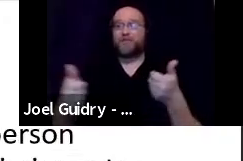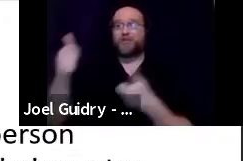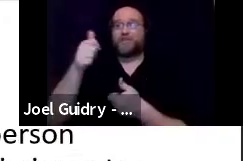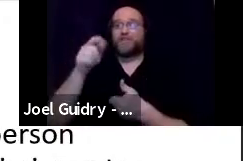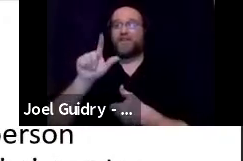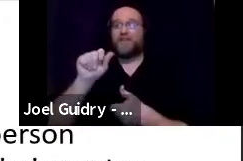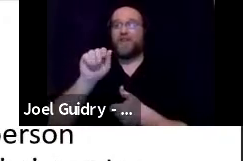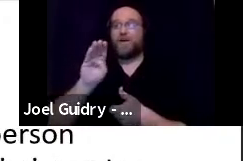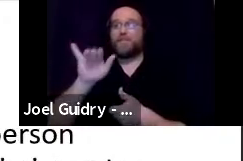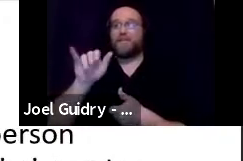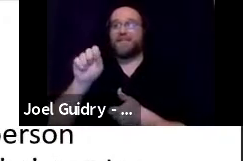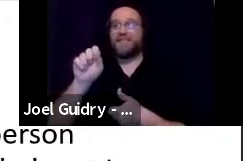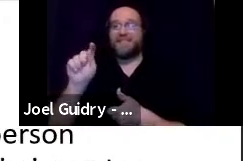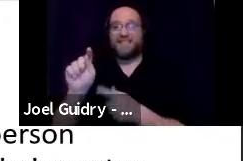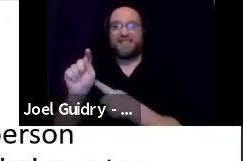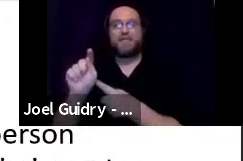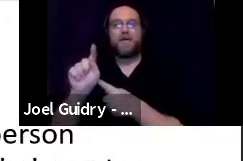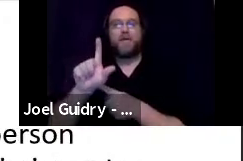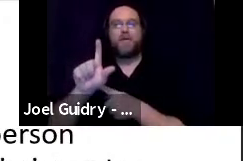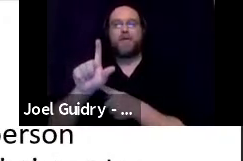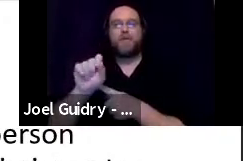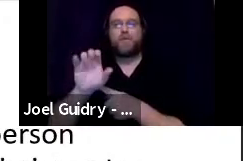Young.